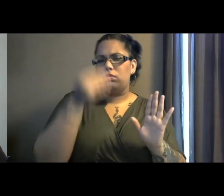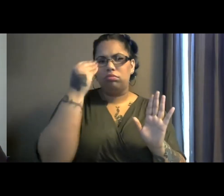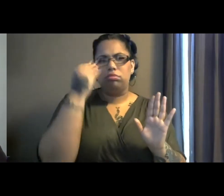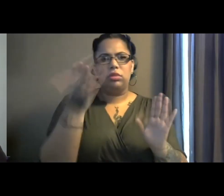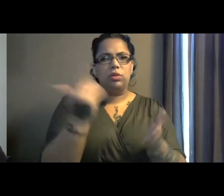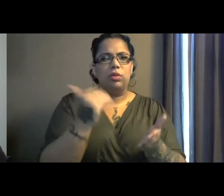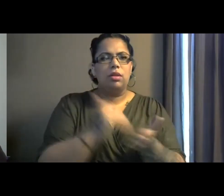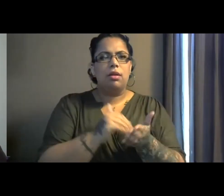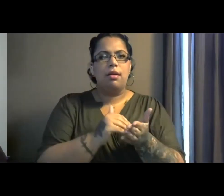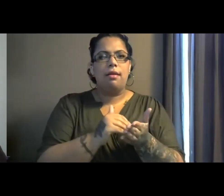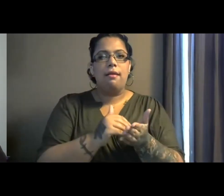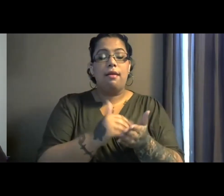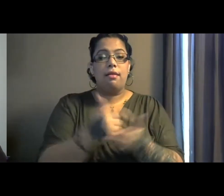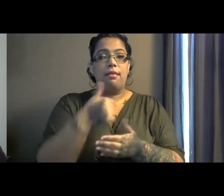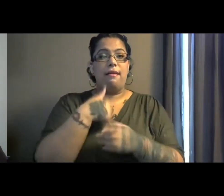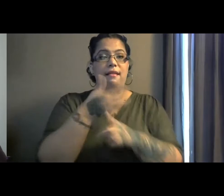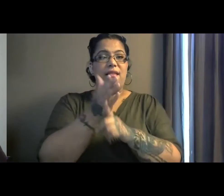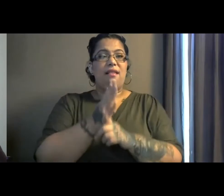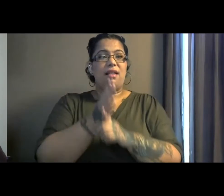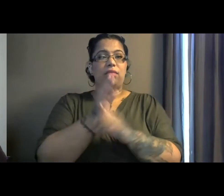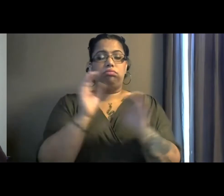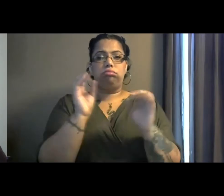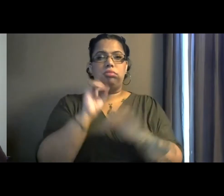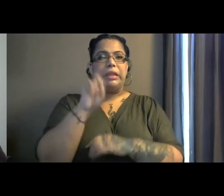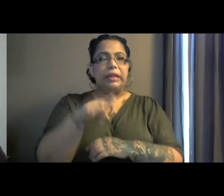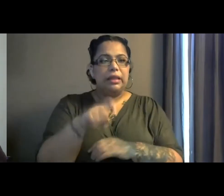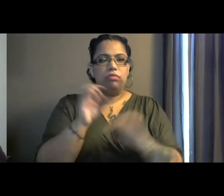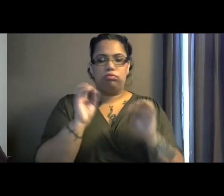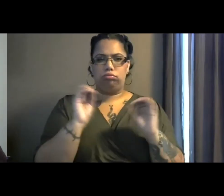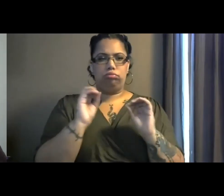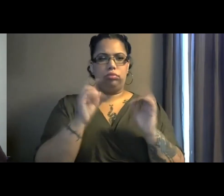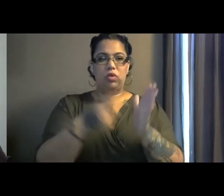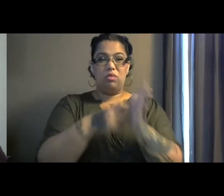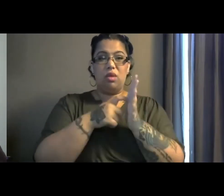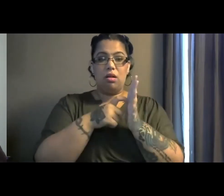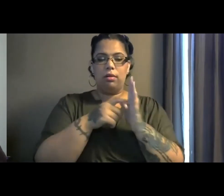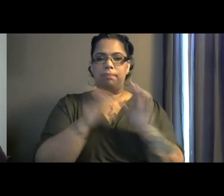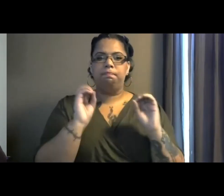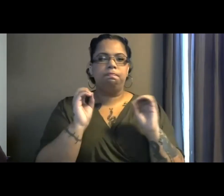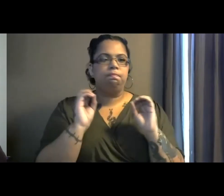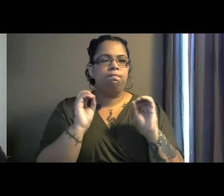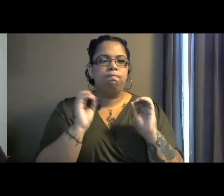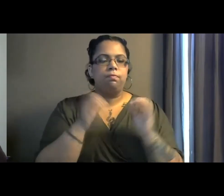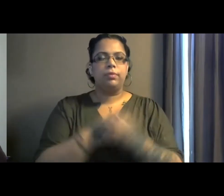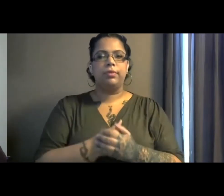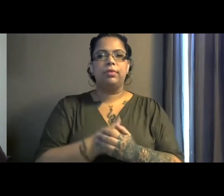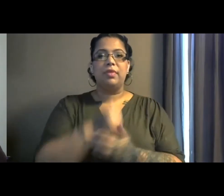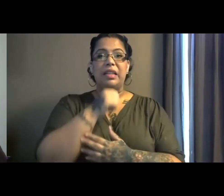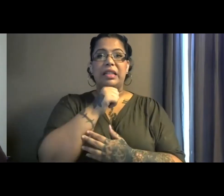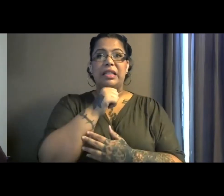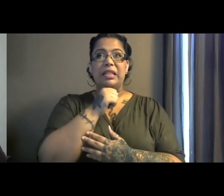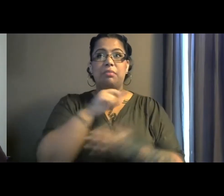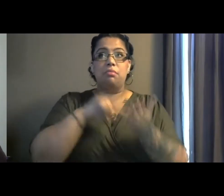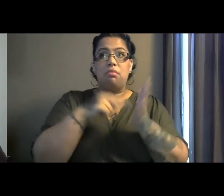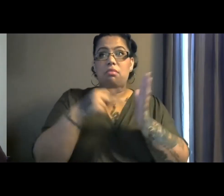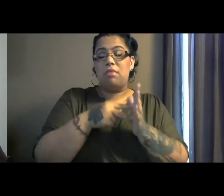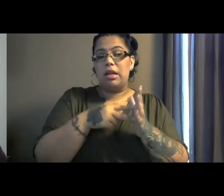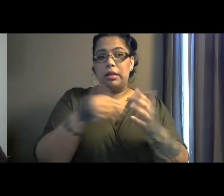without needs. I require nothing. This does not mean I am not without desires.